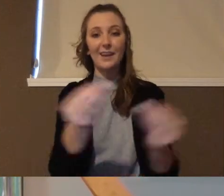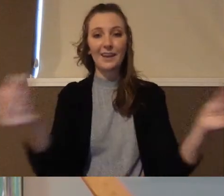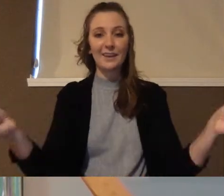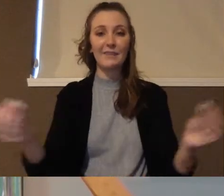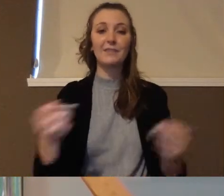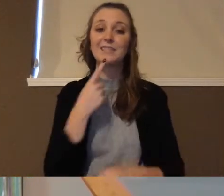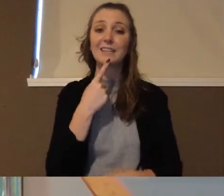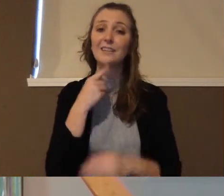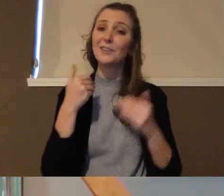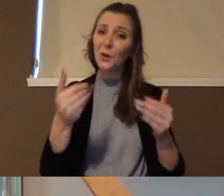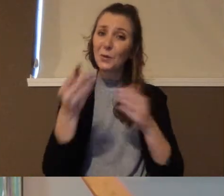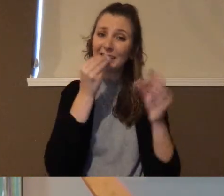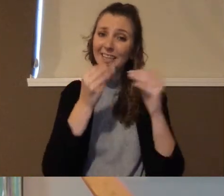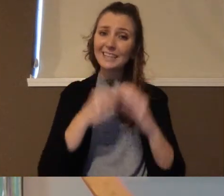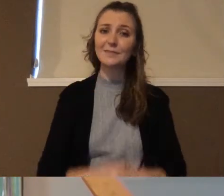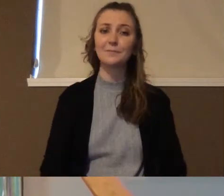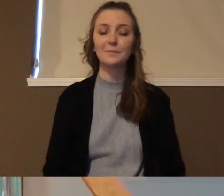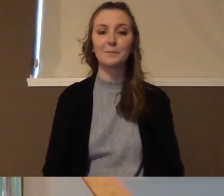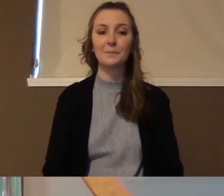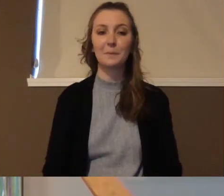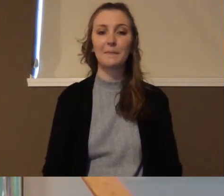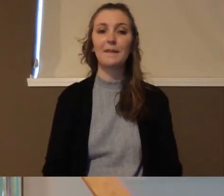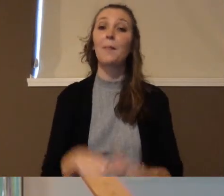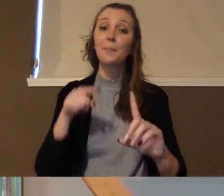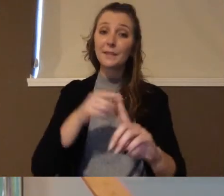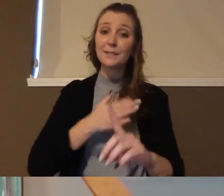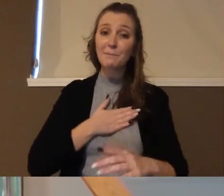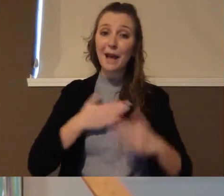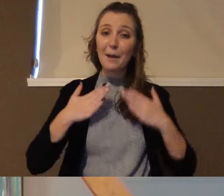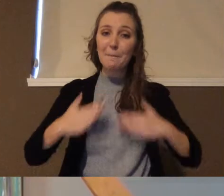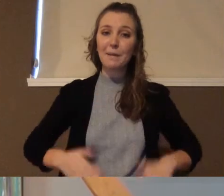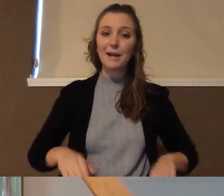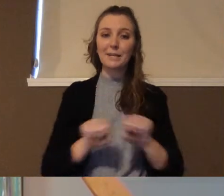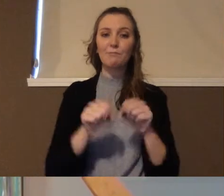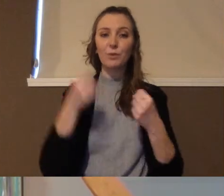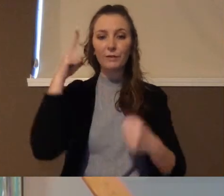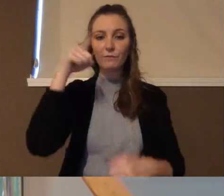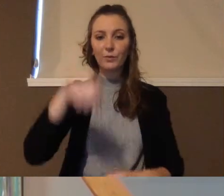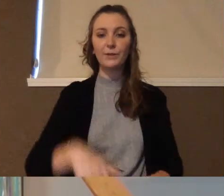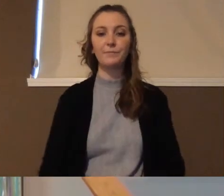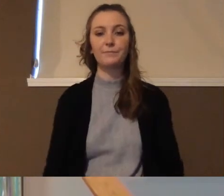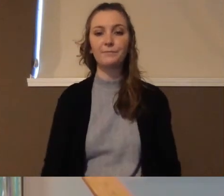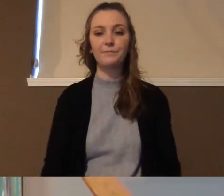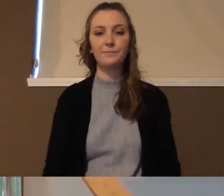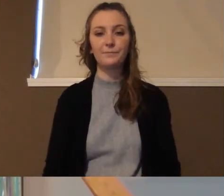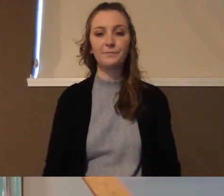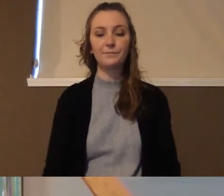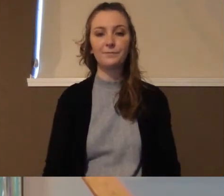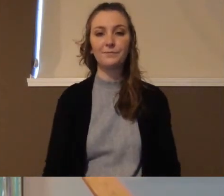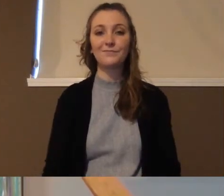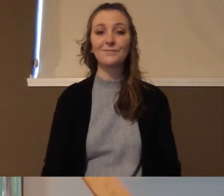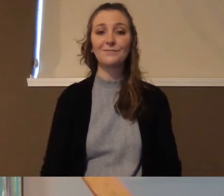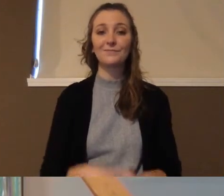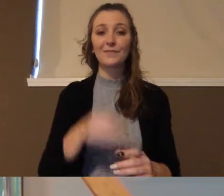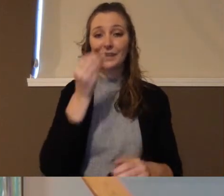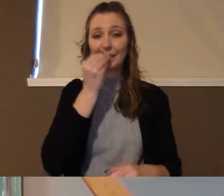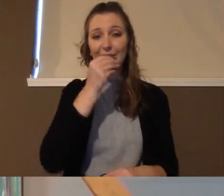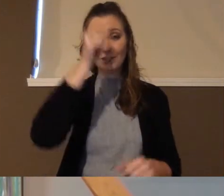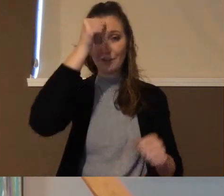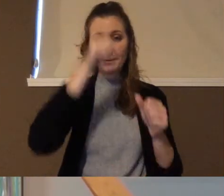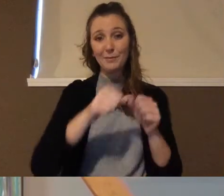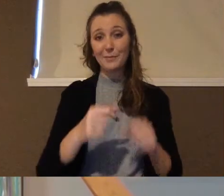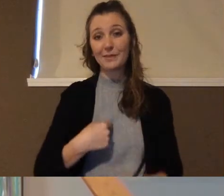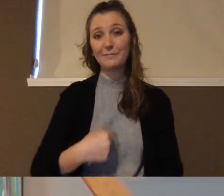it to them, saying, "Take this and eat. This is my body broken for you. Do this to remember